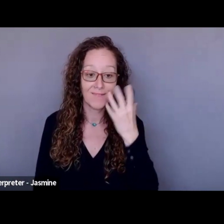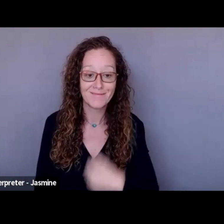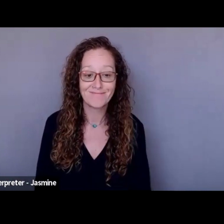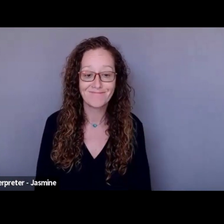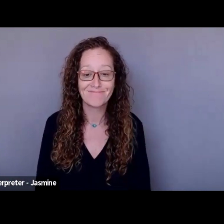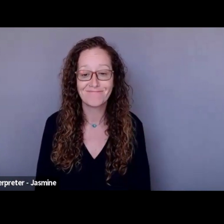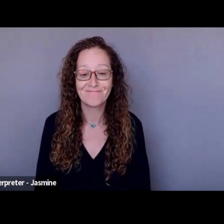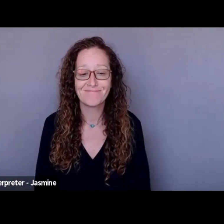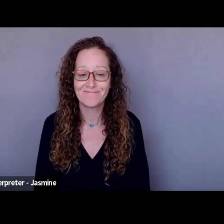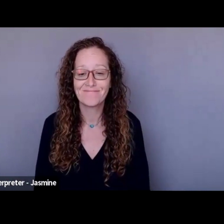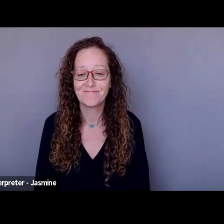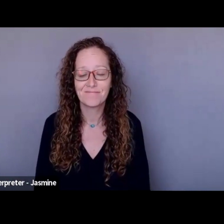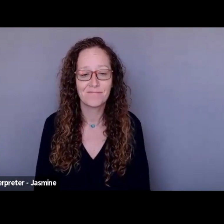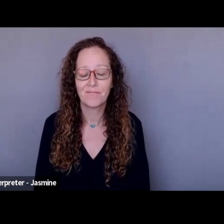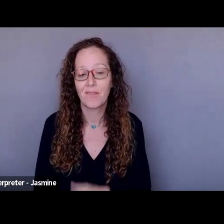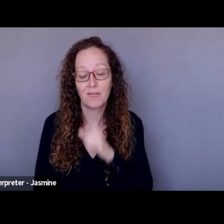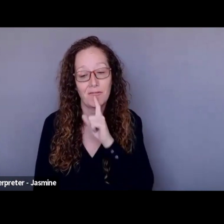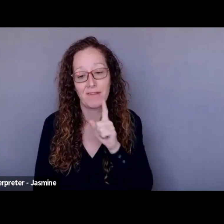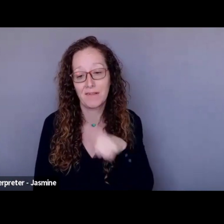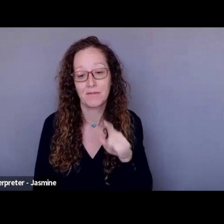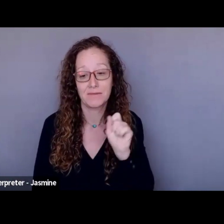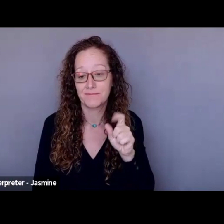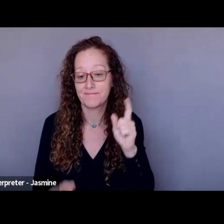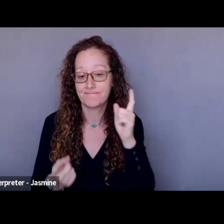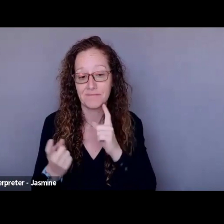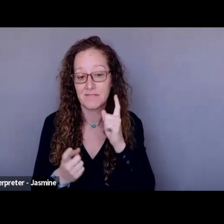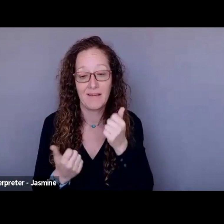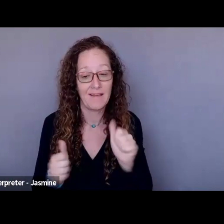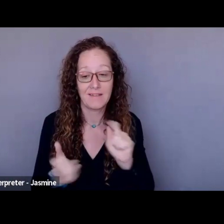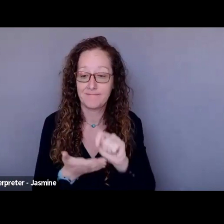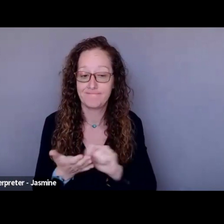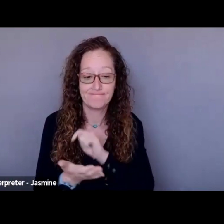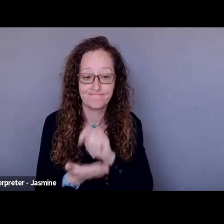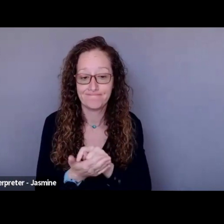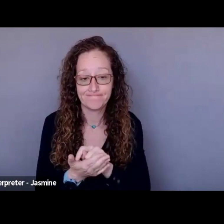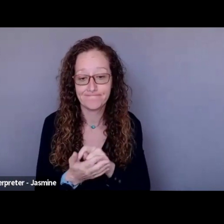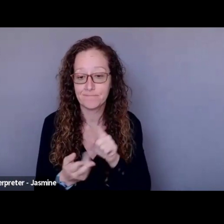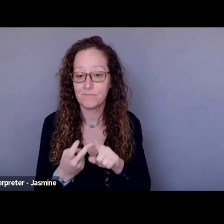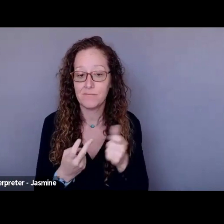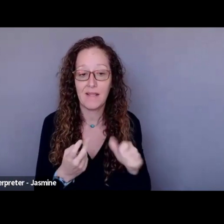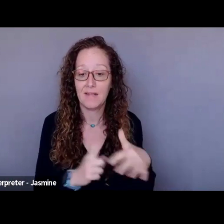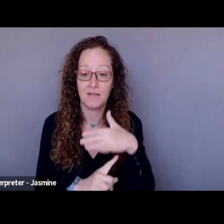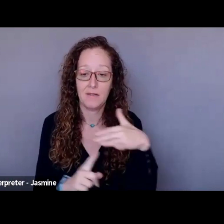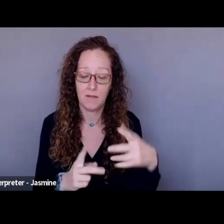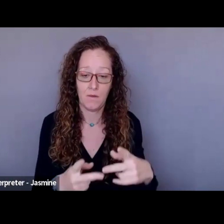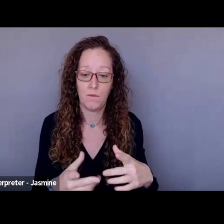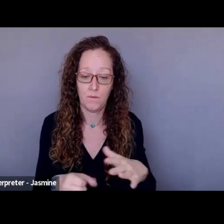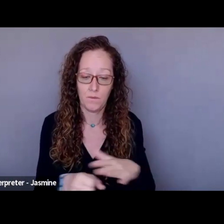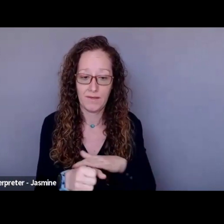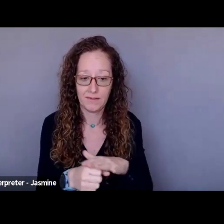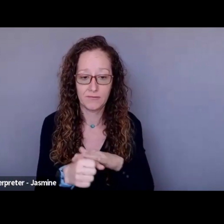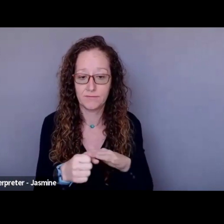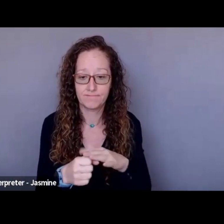That really you can consider any time period or any location